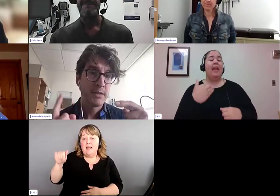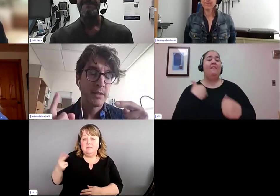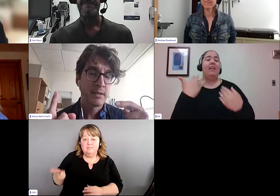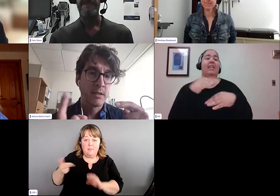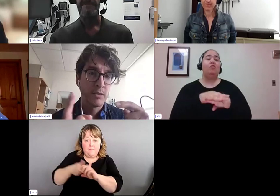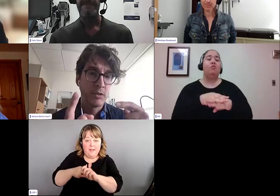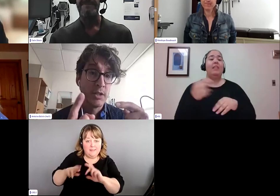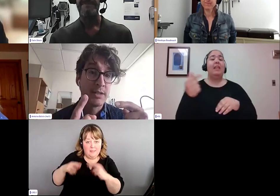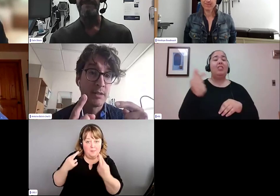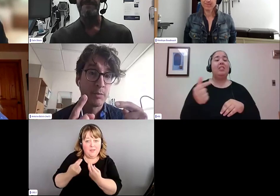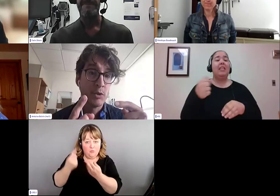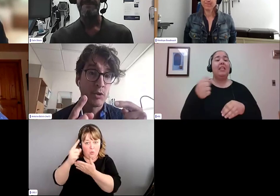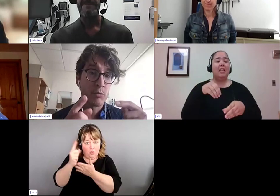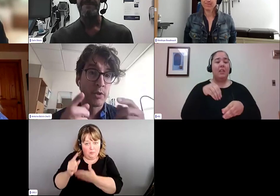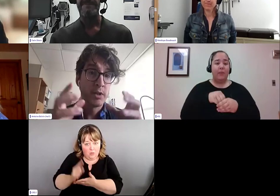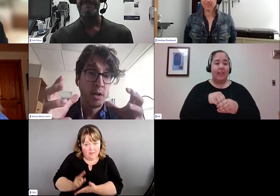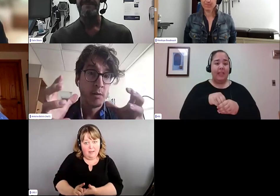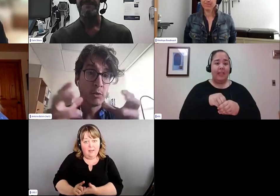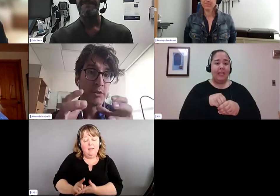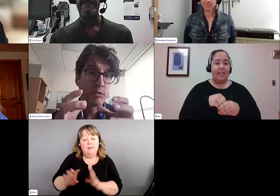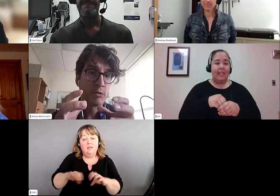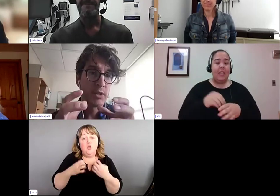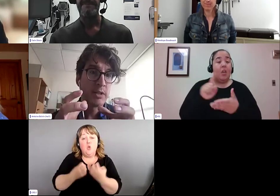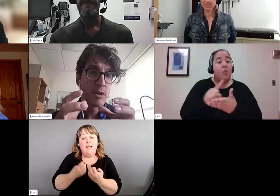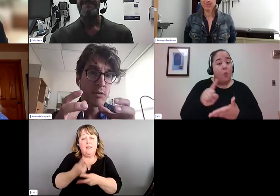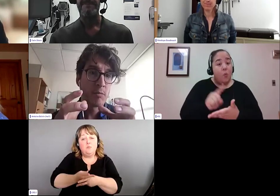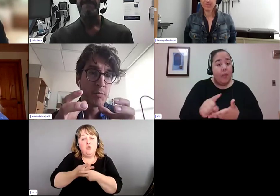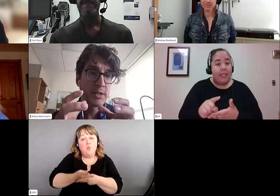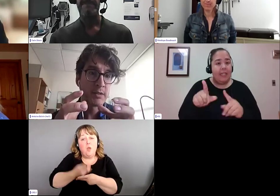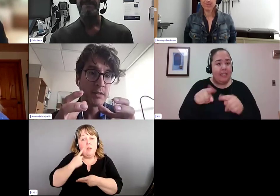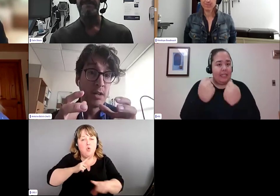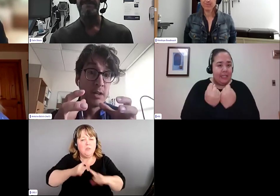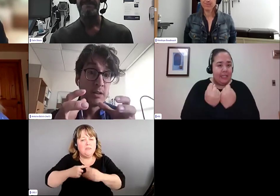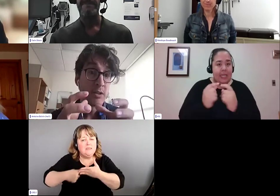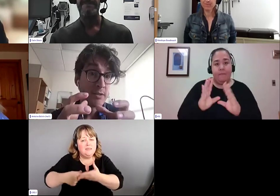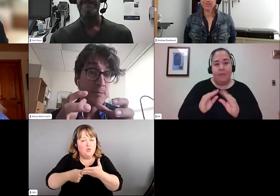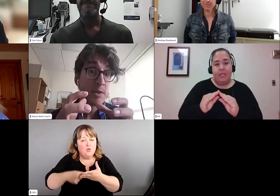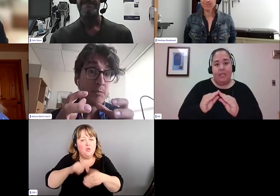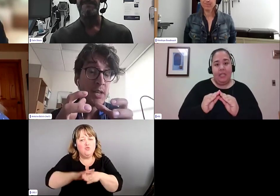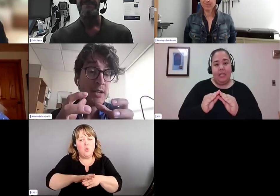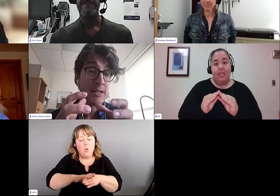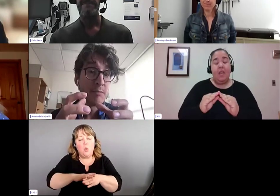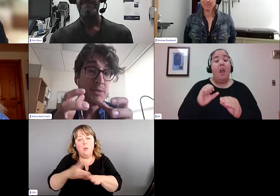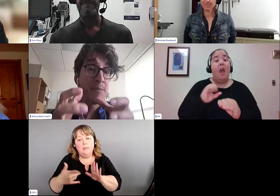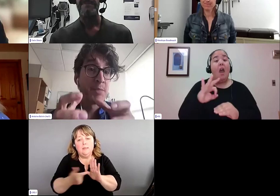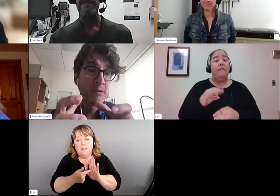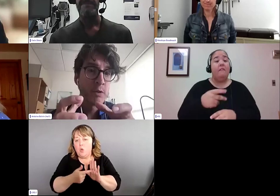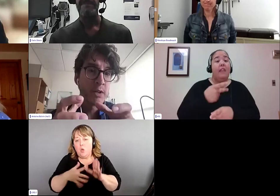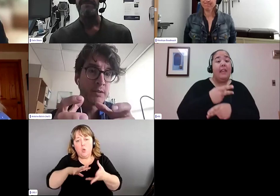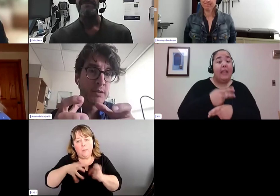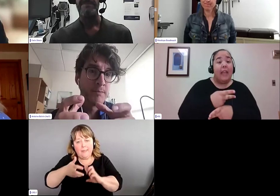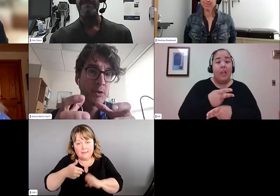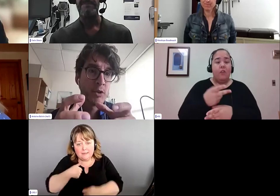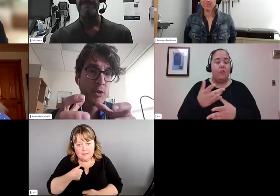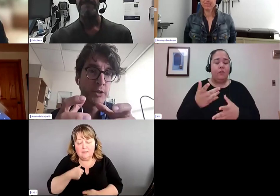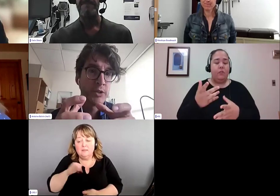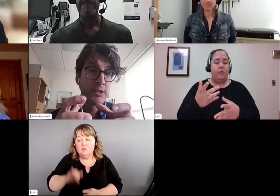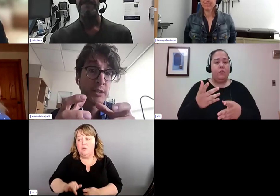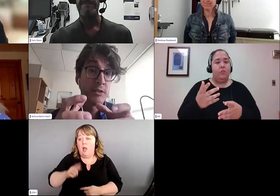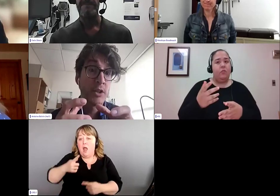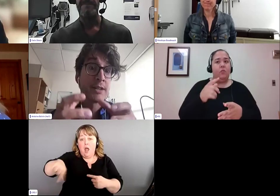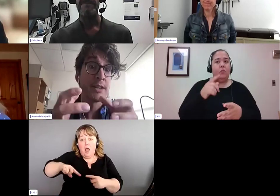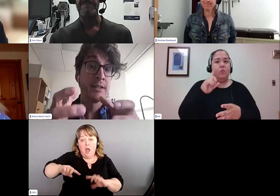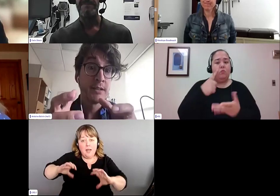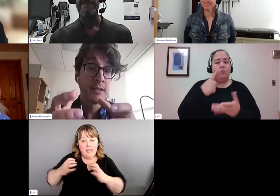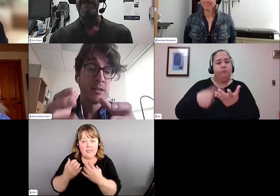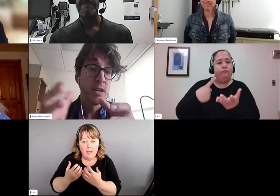Ghislaine within the weekly team meetings of the caretakers to discuss the